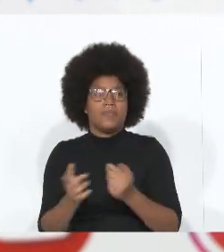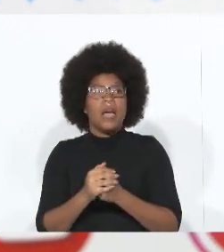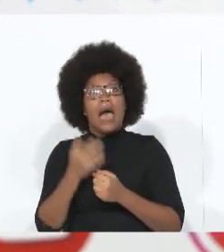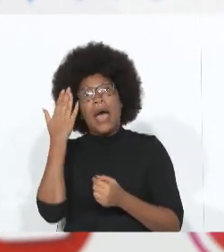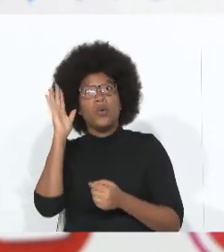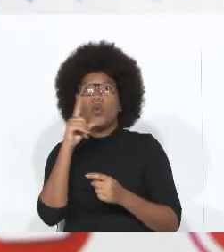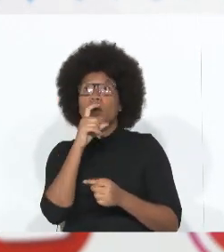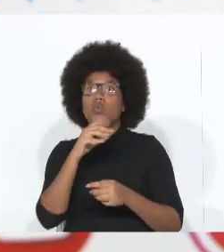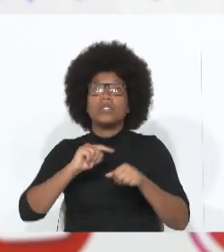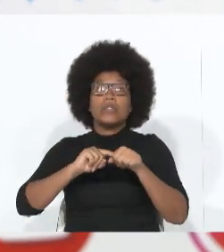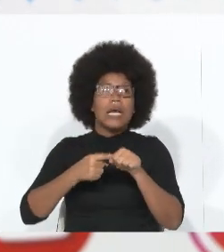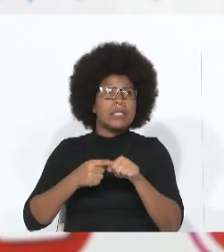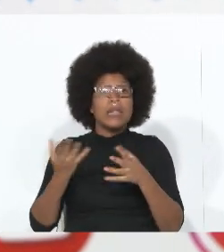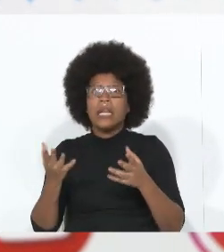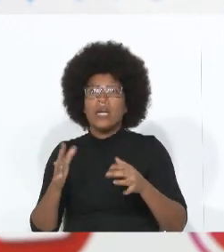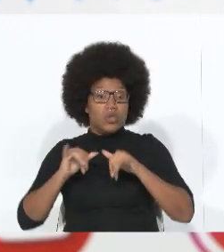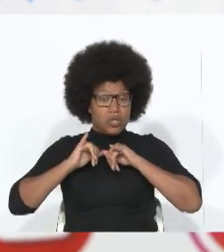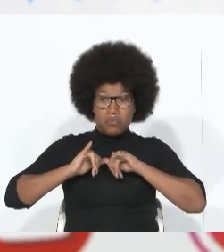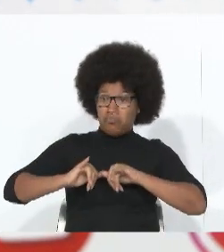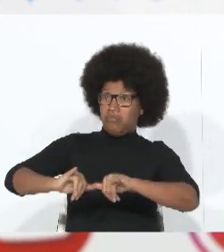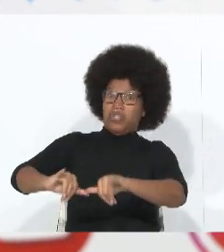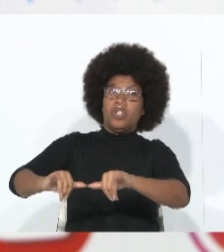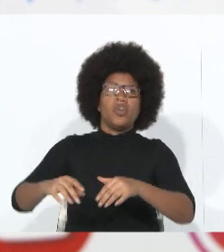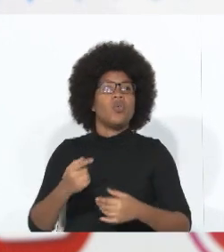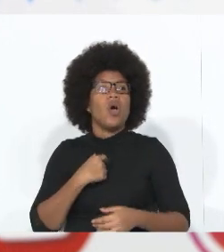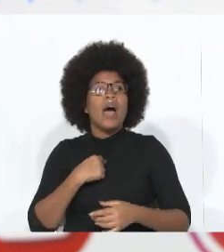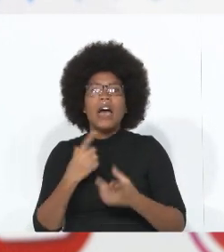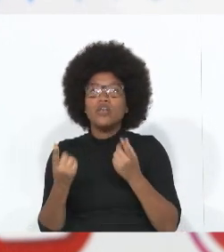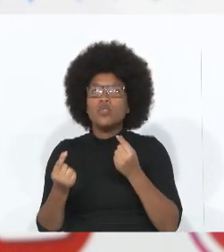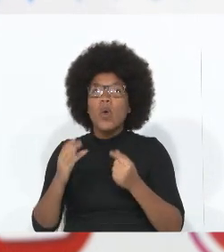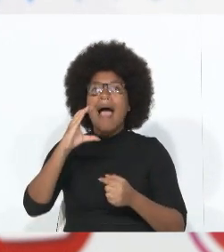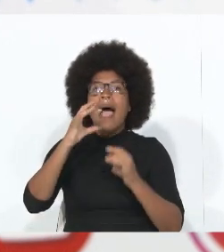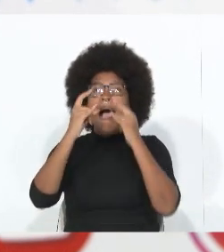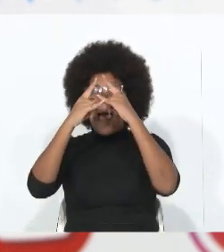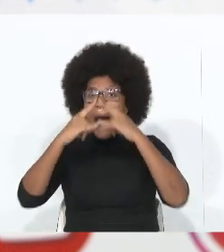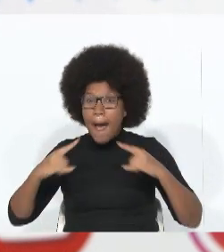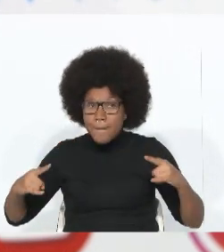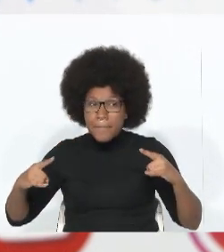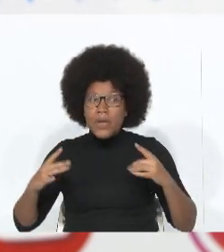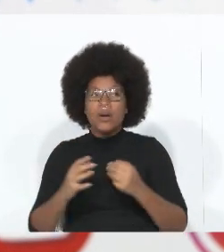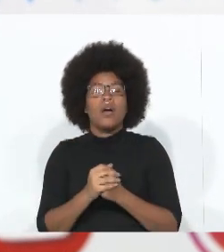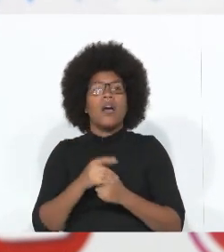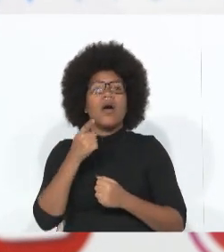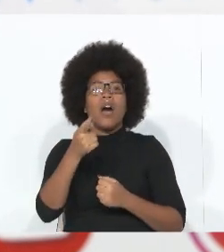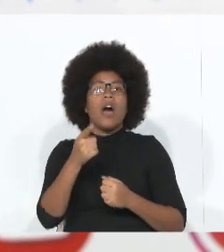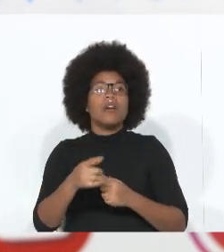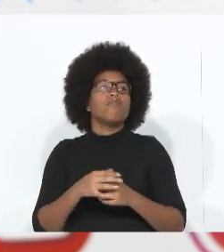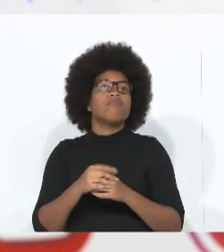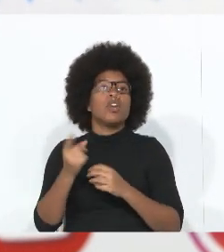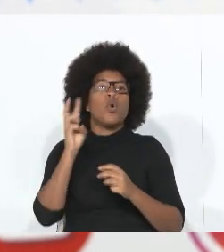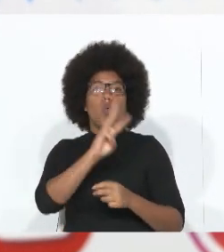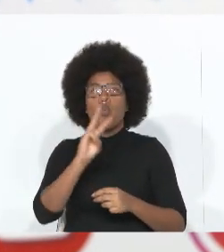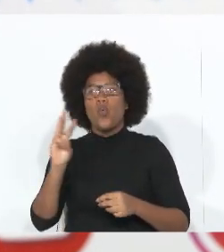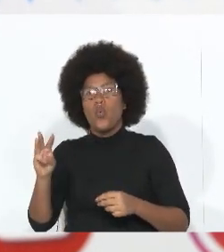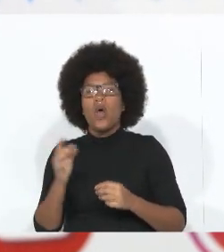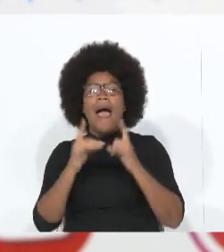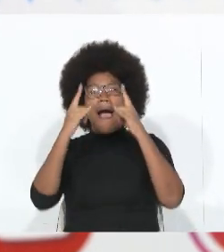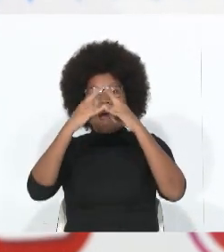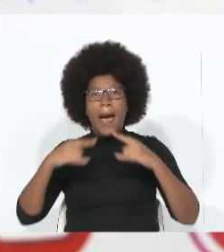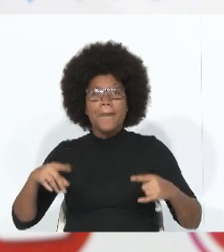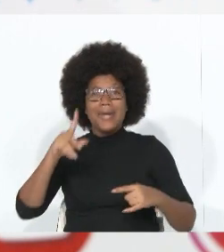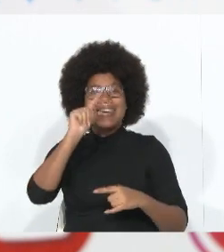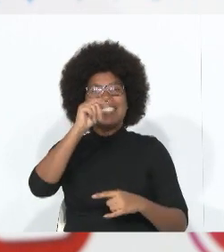know who started it, and then we just went with it. I did a camp on in the internet. I had Camp Tippy Tambo